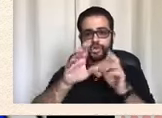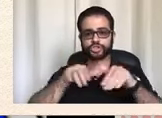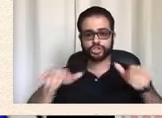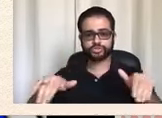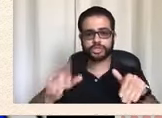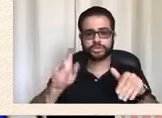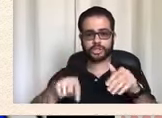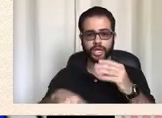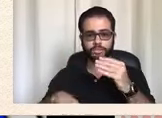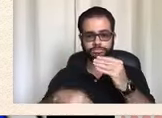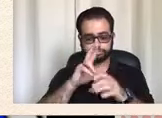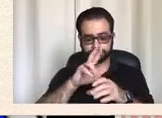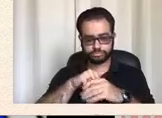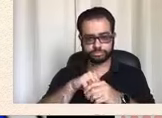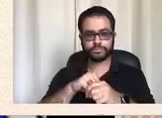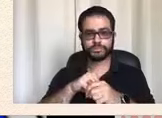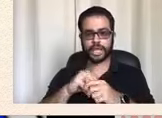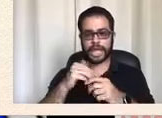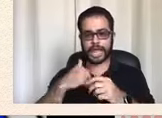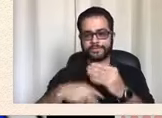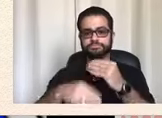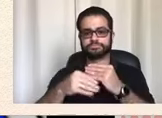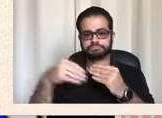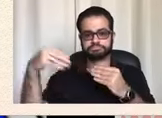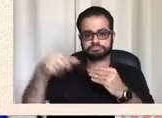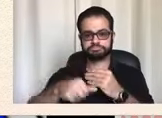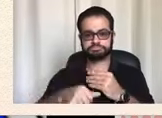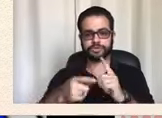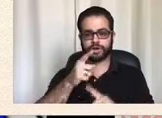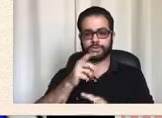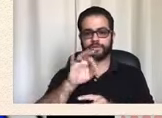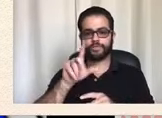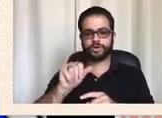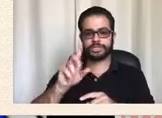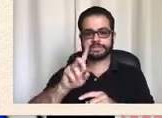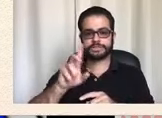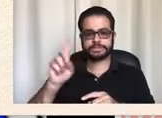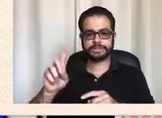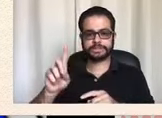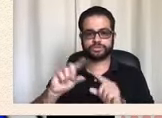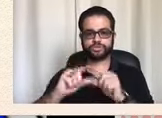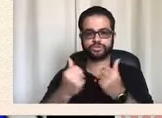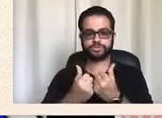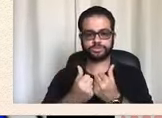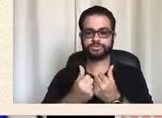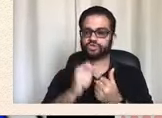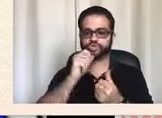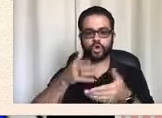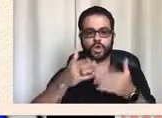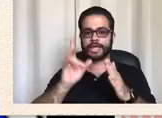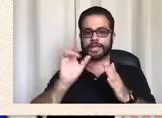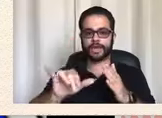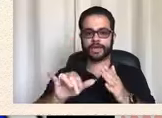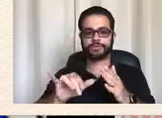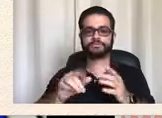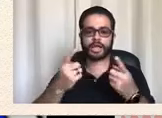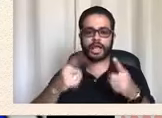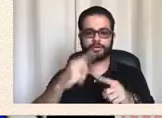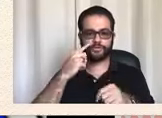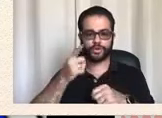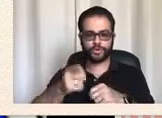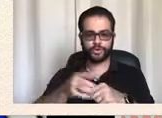reimbursements that are provided by the Florida DD Council for that type of expense. So don't let that be a factor for you. We recognize that that's